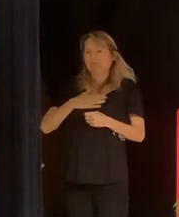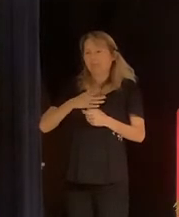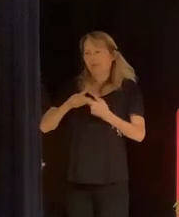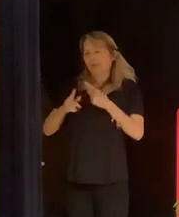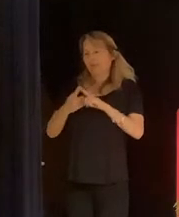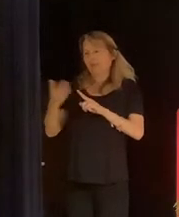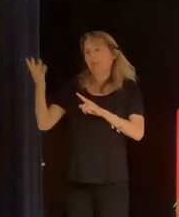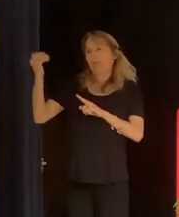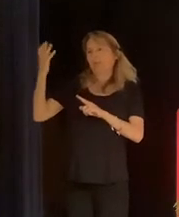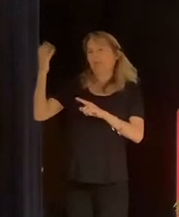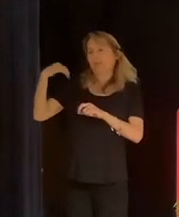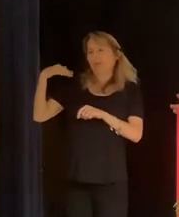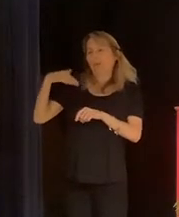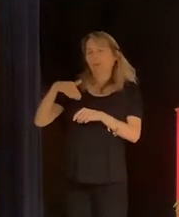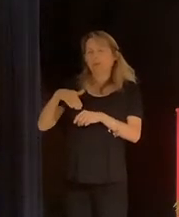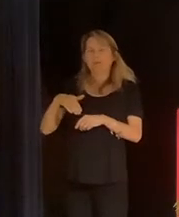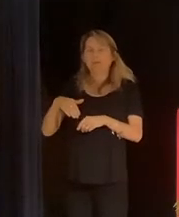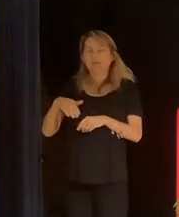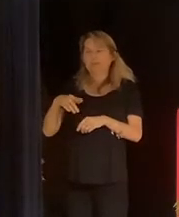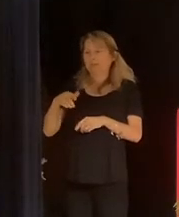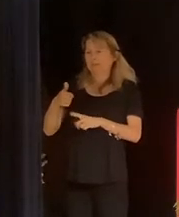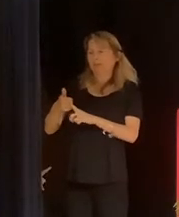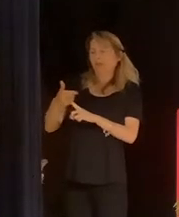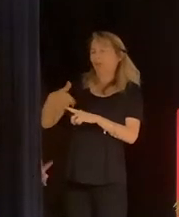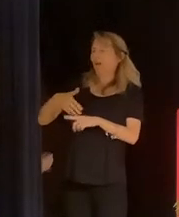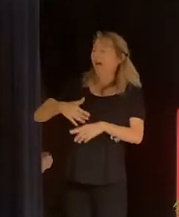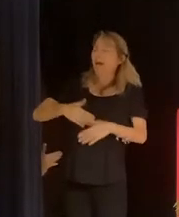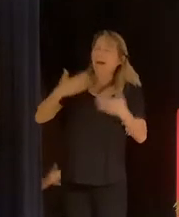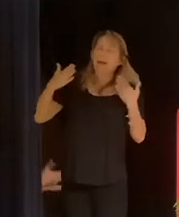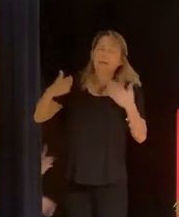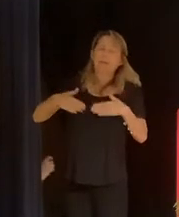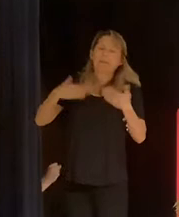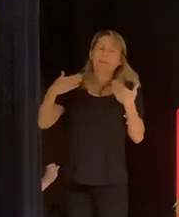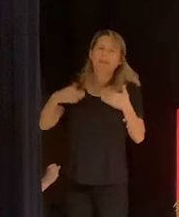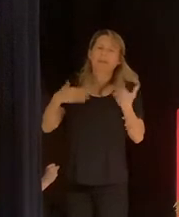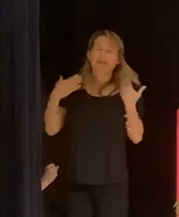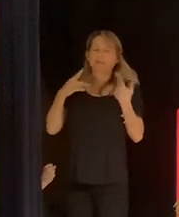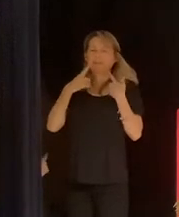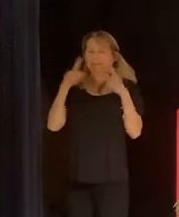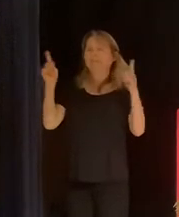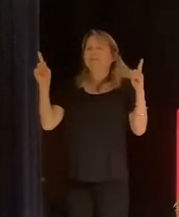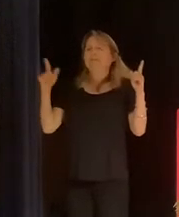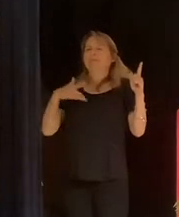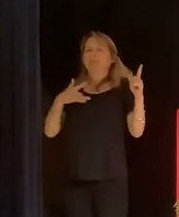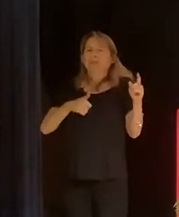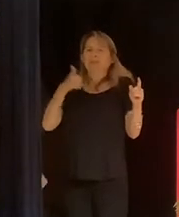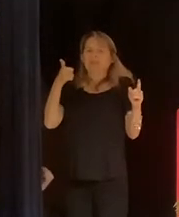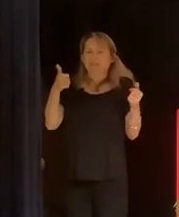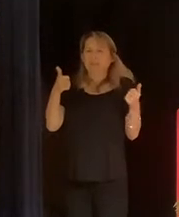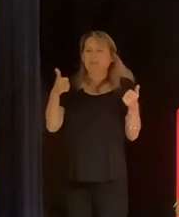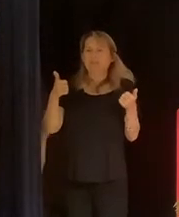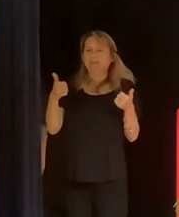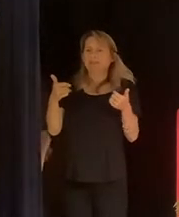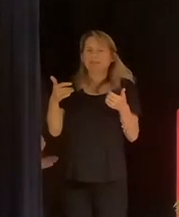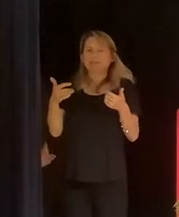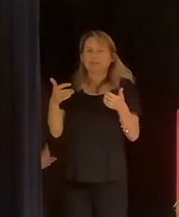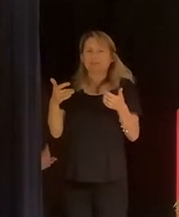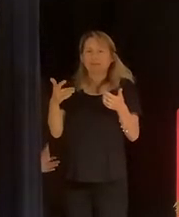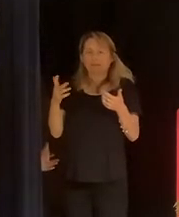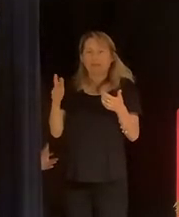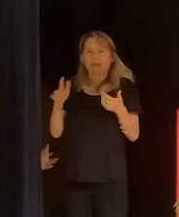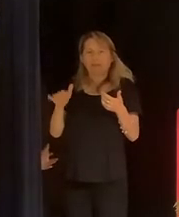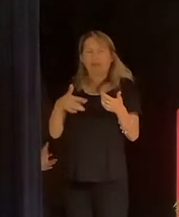ago. And the joy that he expressed at reaching this day and was able to share with the community members here at